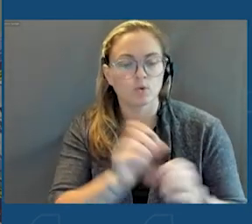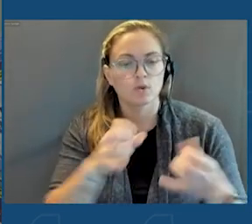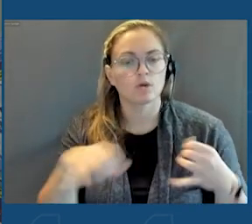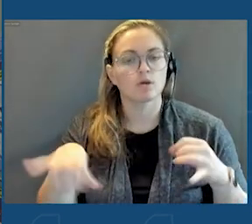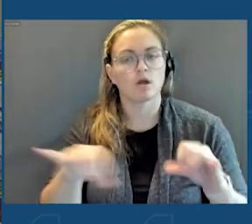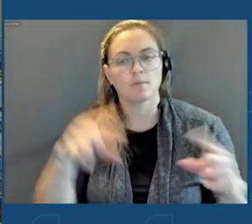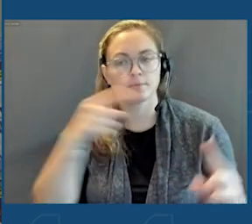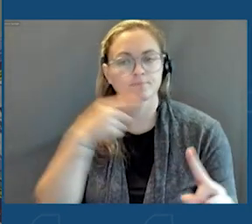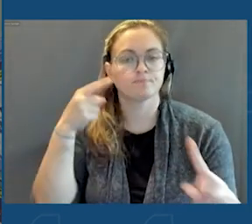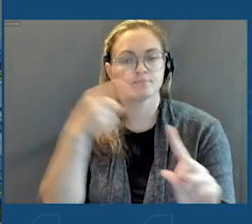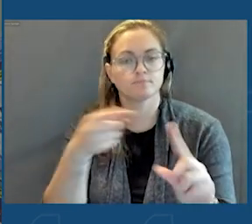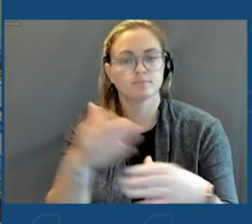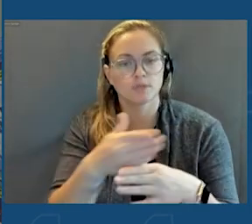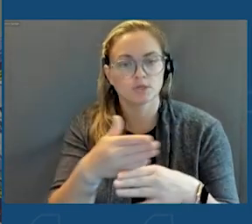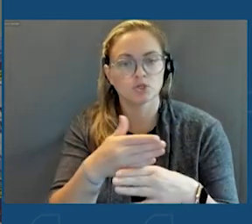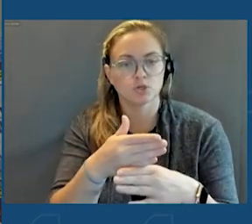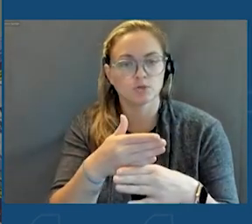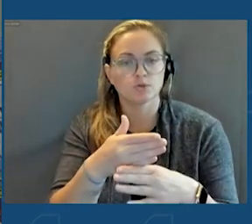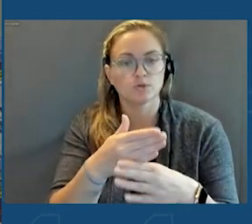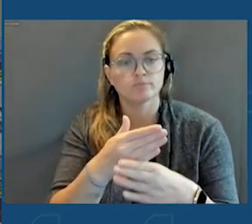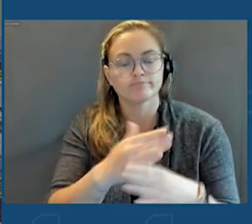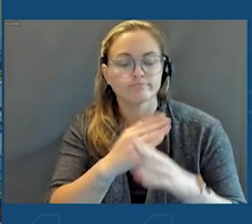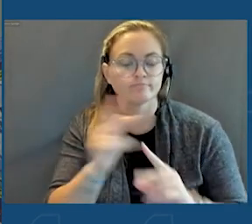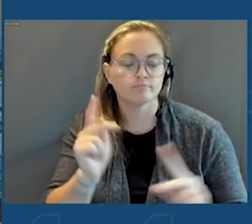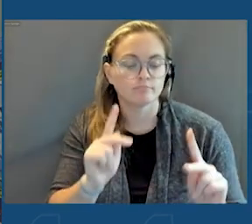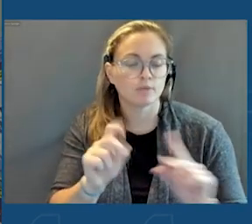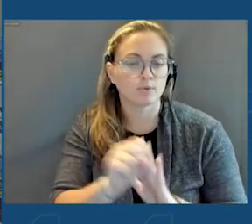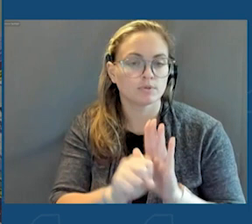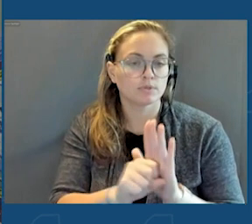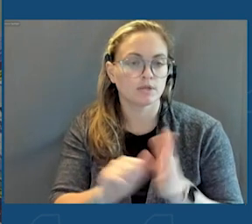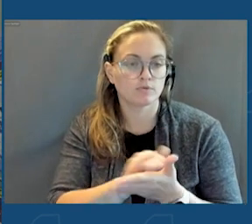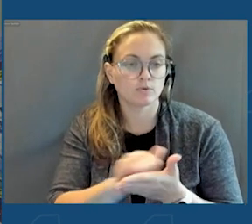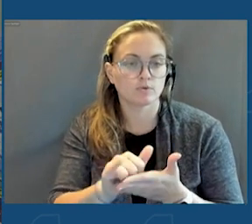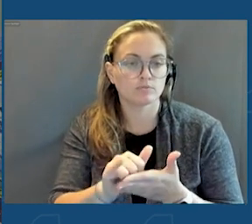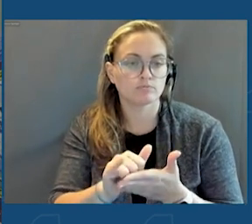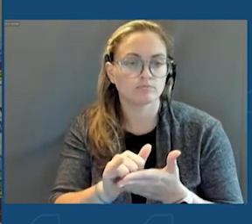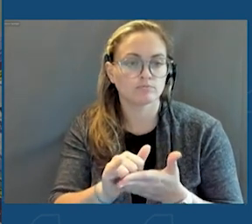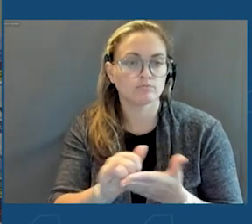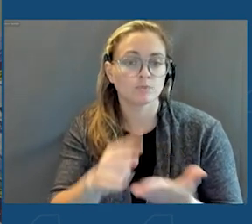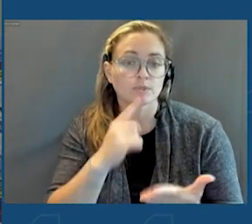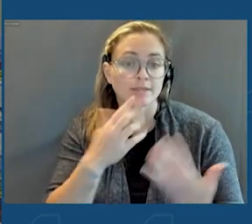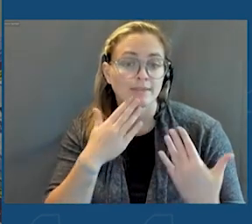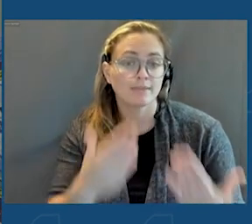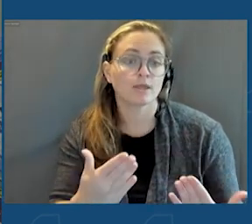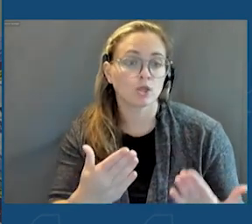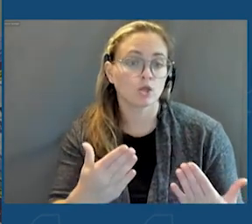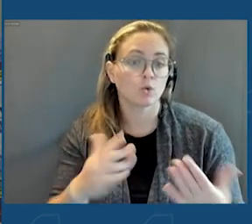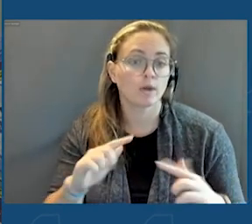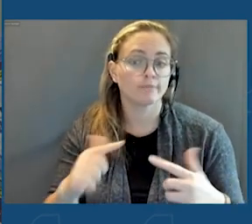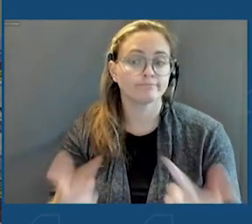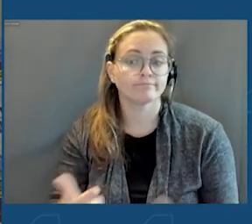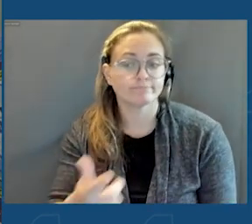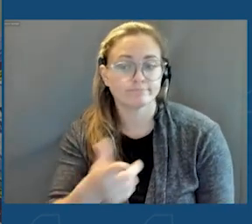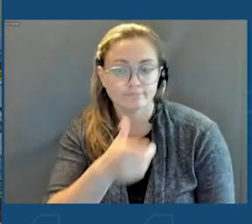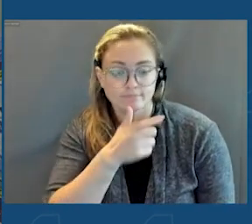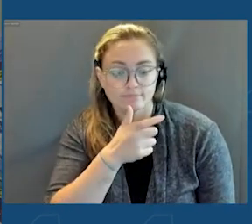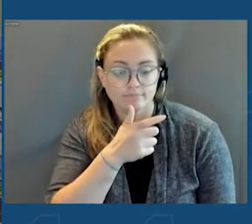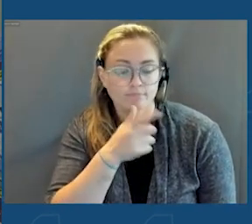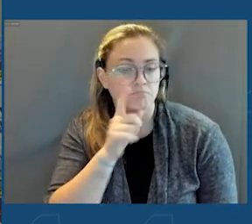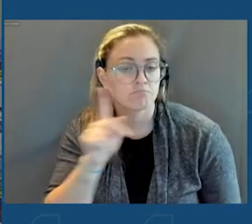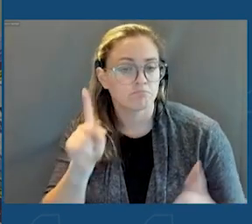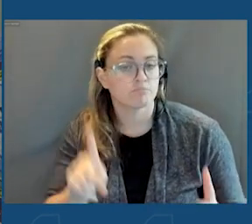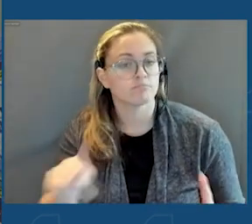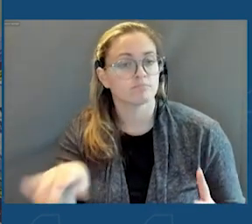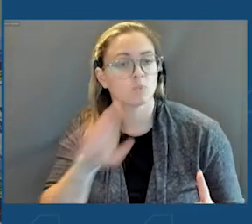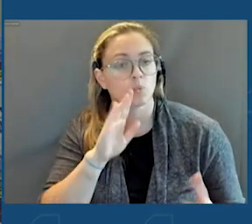share, which is to protect the people of the state of New York. So with that, I want to say thank you, and I'll bring up an individual who is going